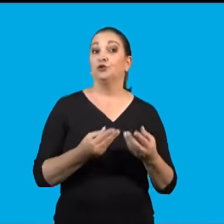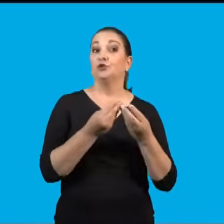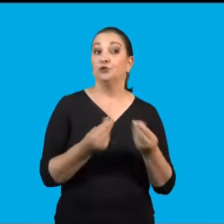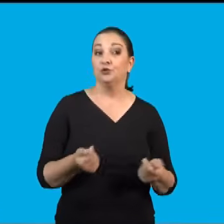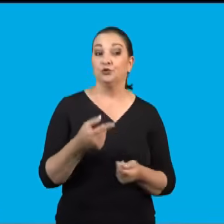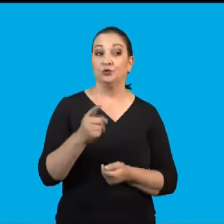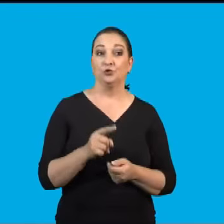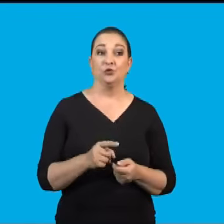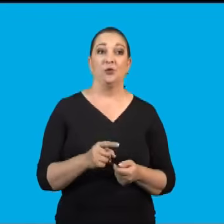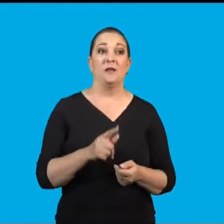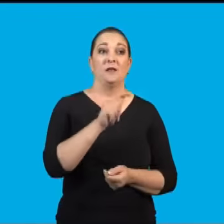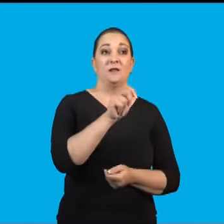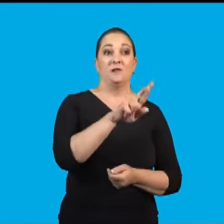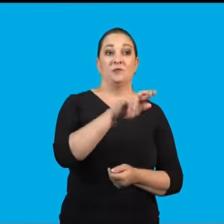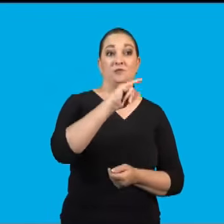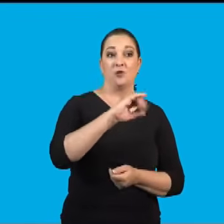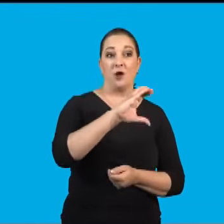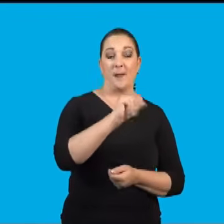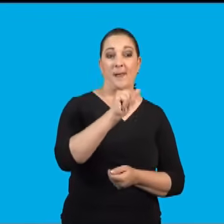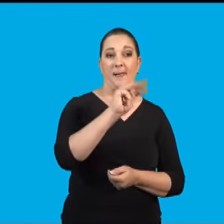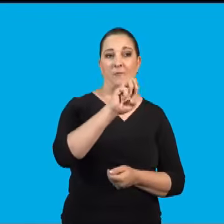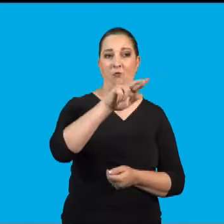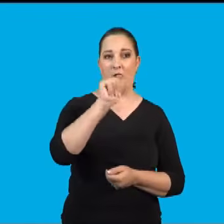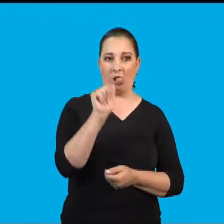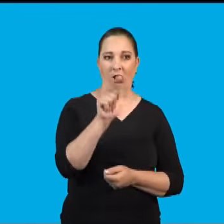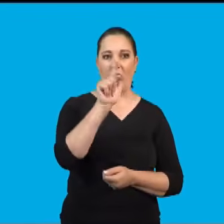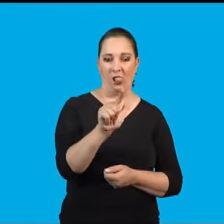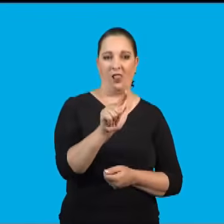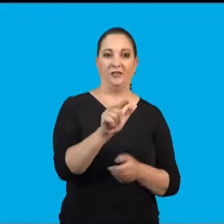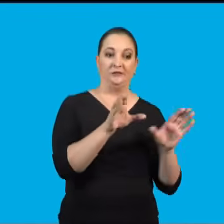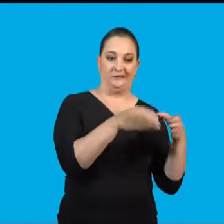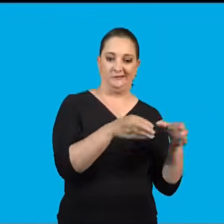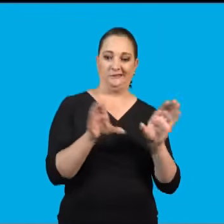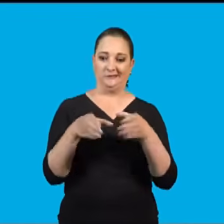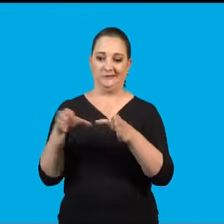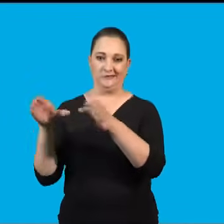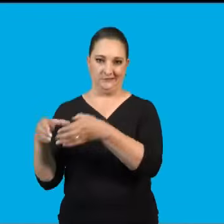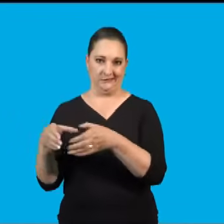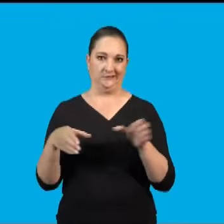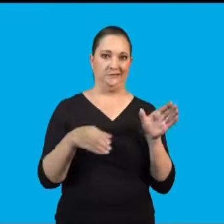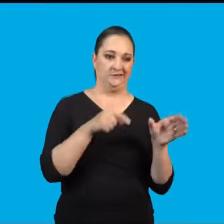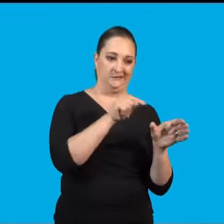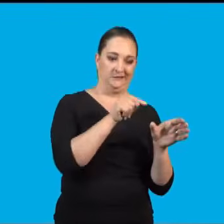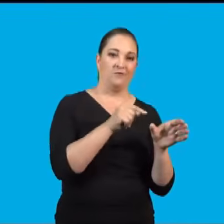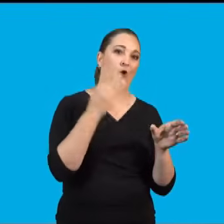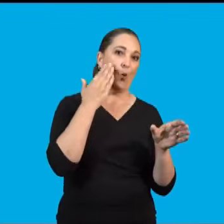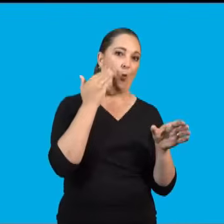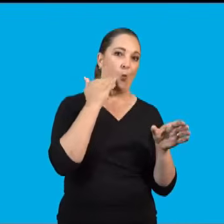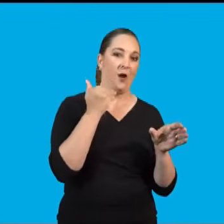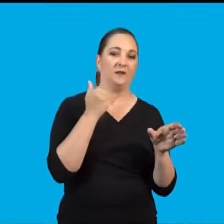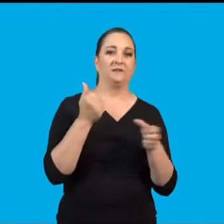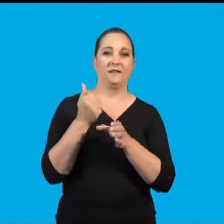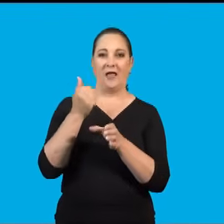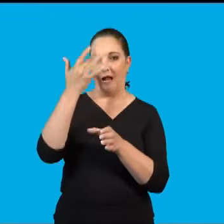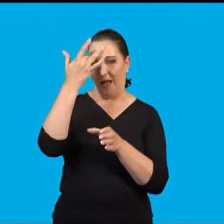question is that the tricameral parliament was a three-chamber parliament for white, colored, and Indian